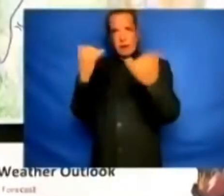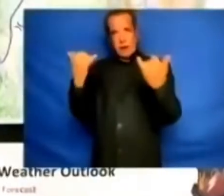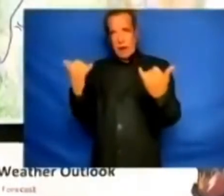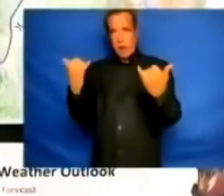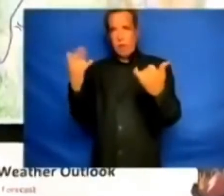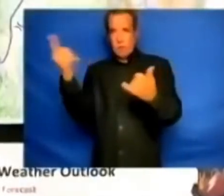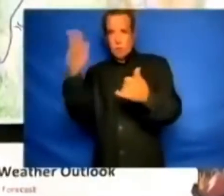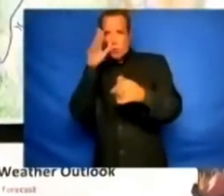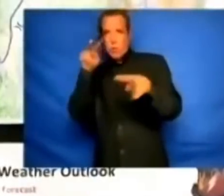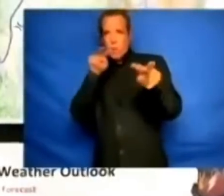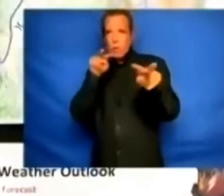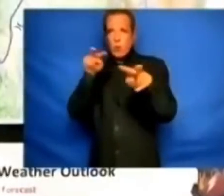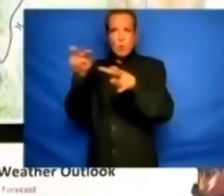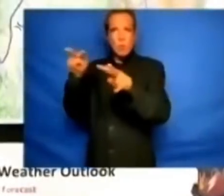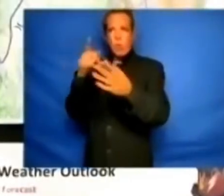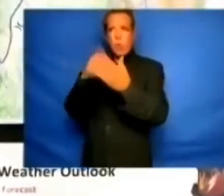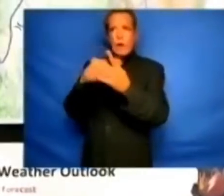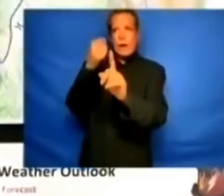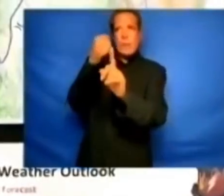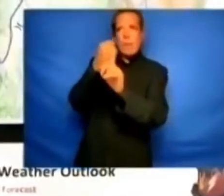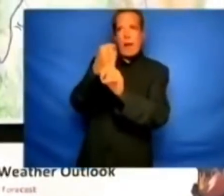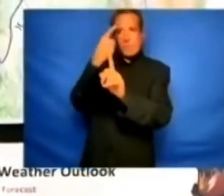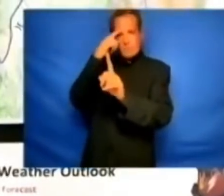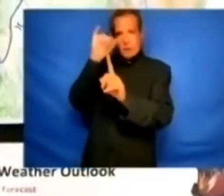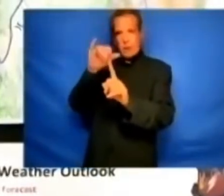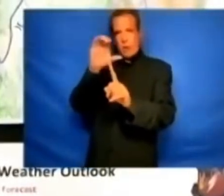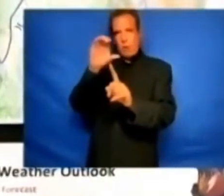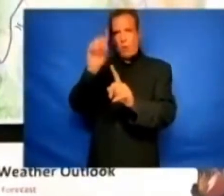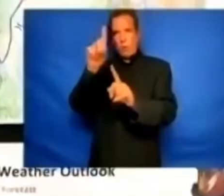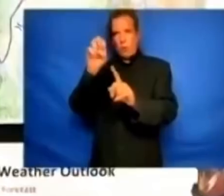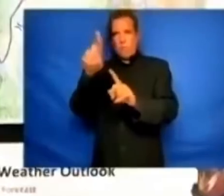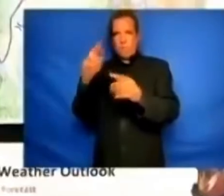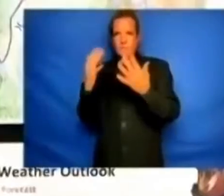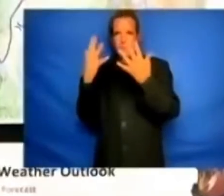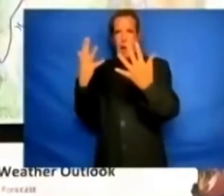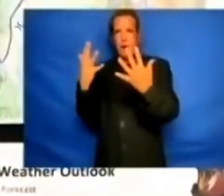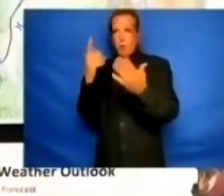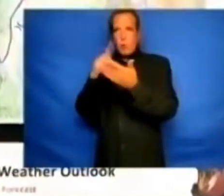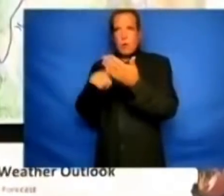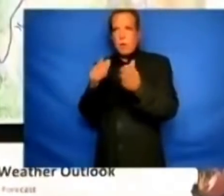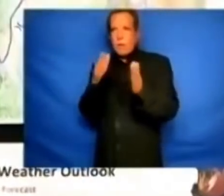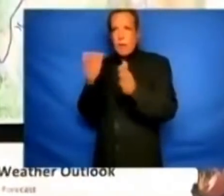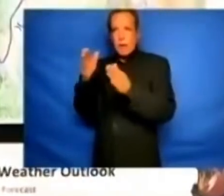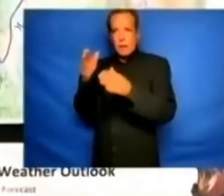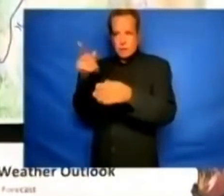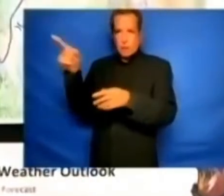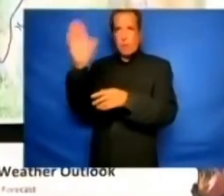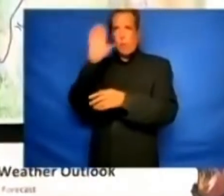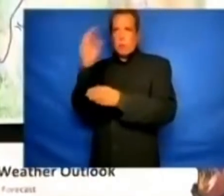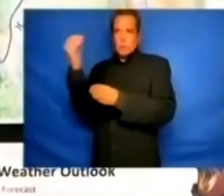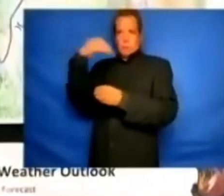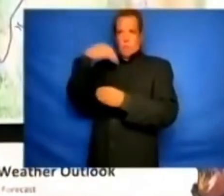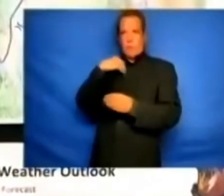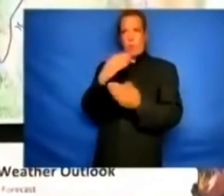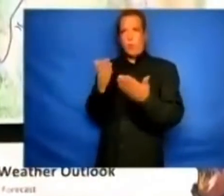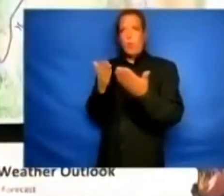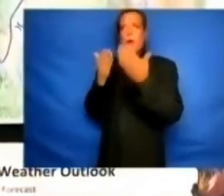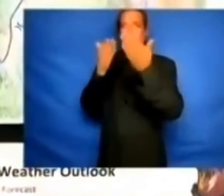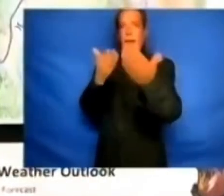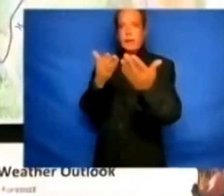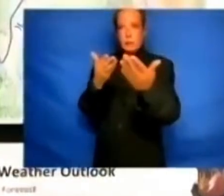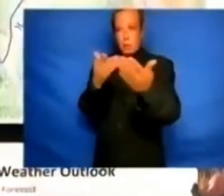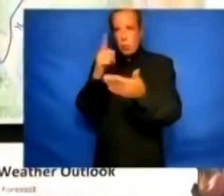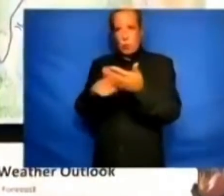the impacts of the Caldor Fire. And they're going to come back to me with a recommendation of all of the